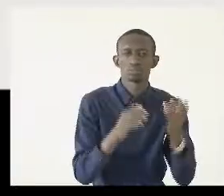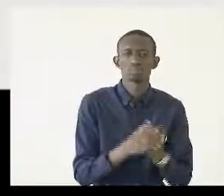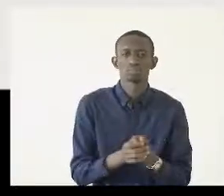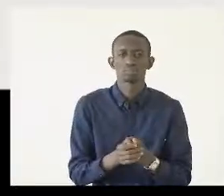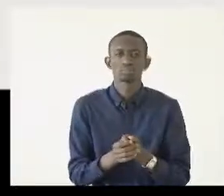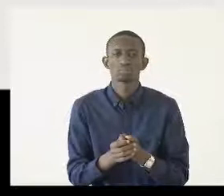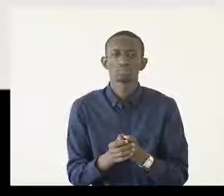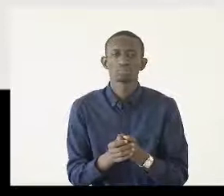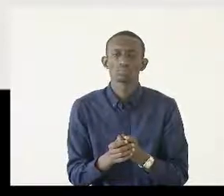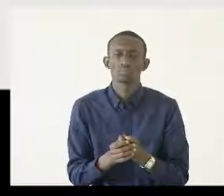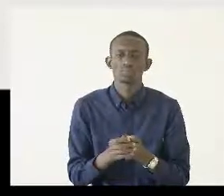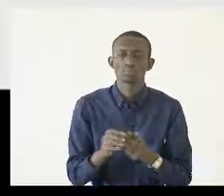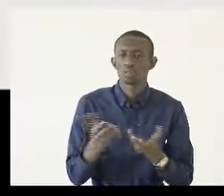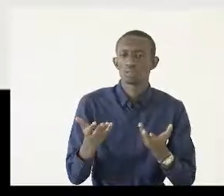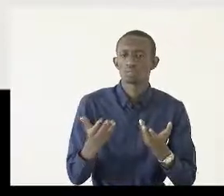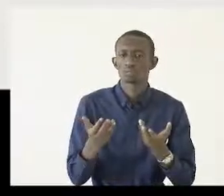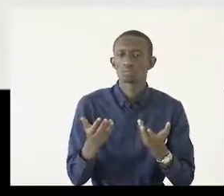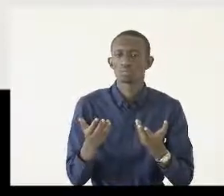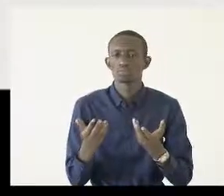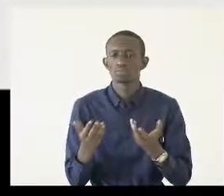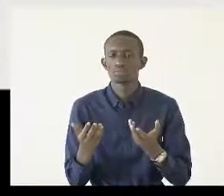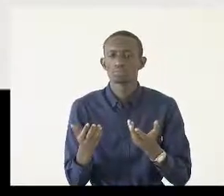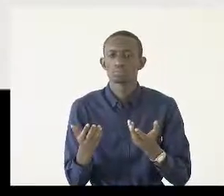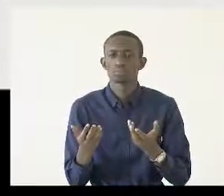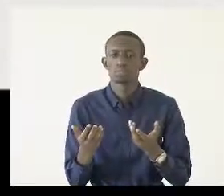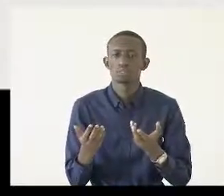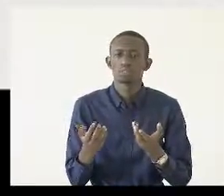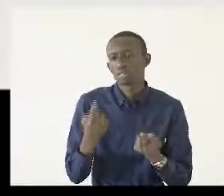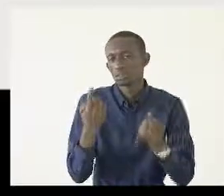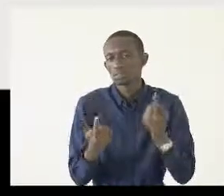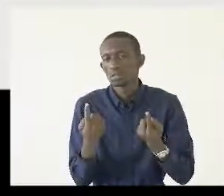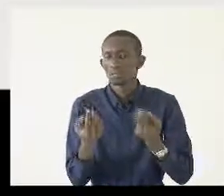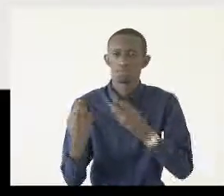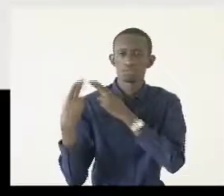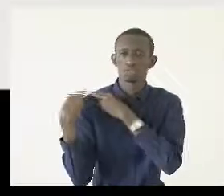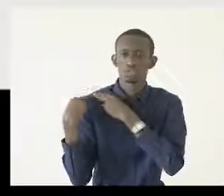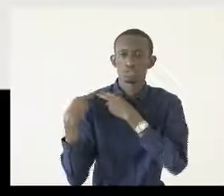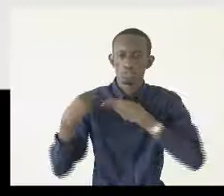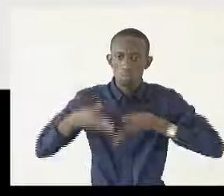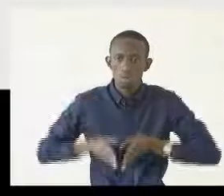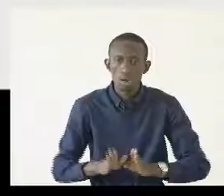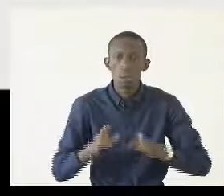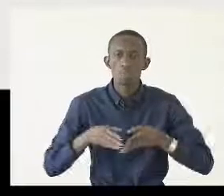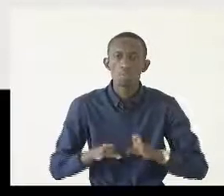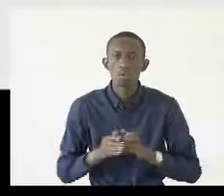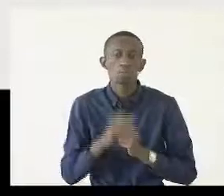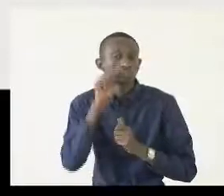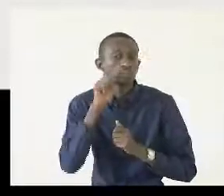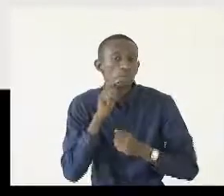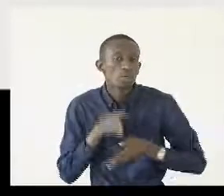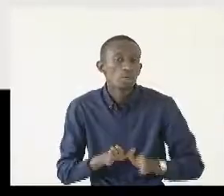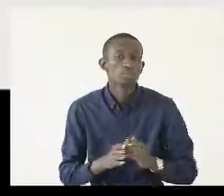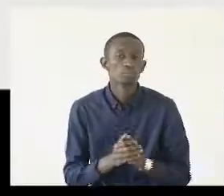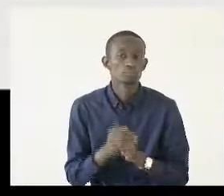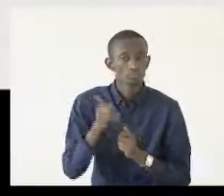some can be modified for asexual reproduction. Students, on the stem, that's